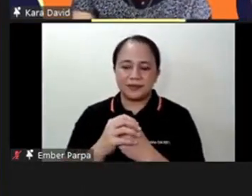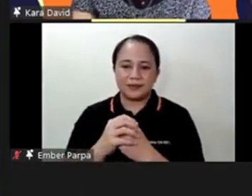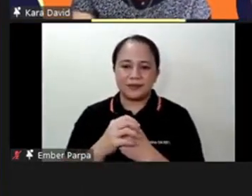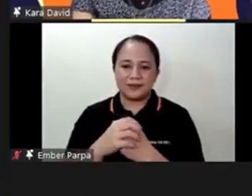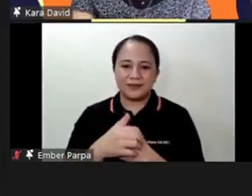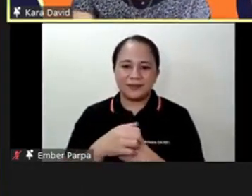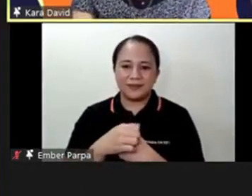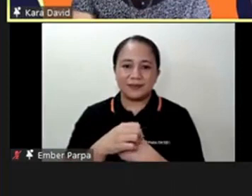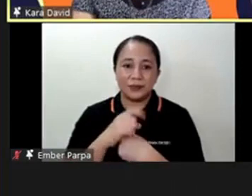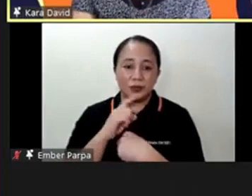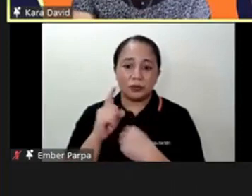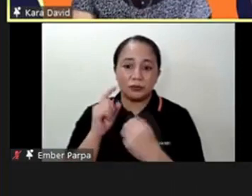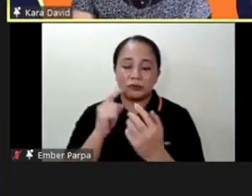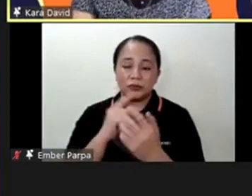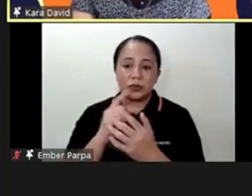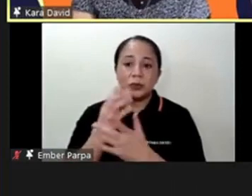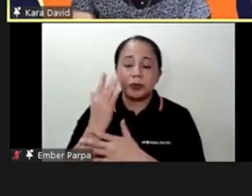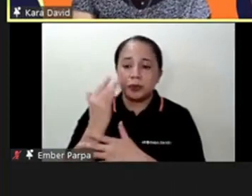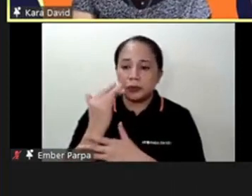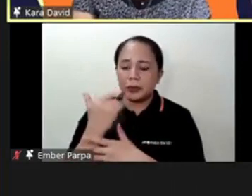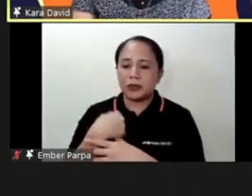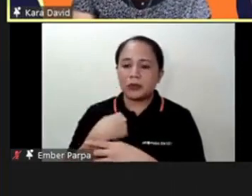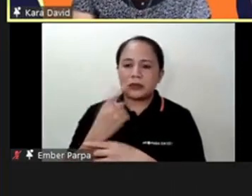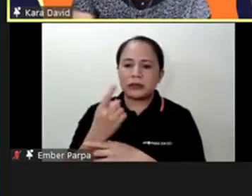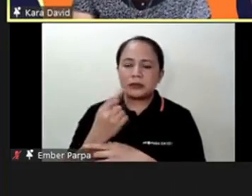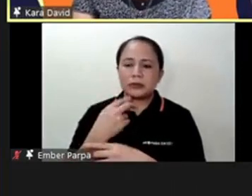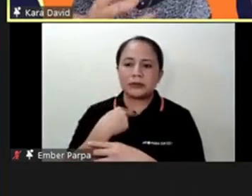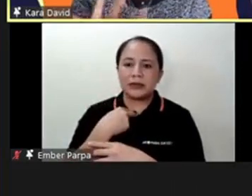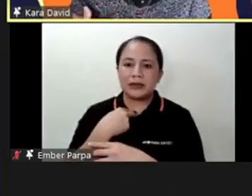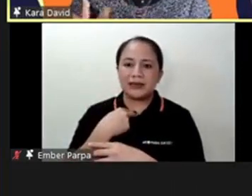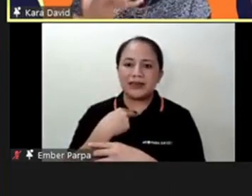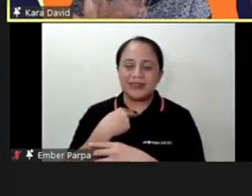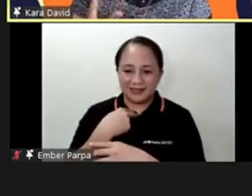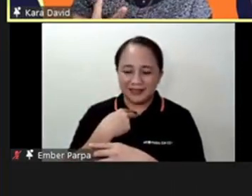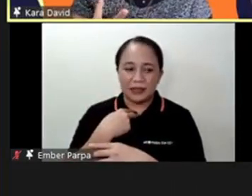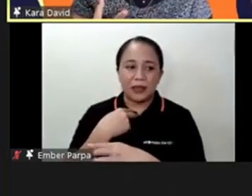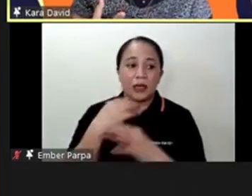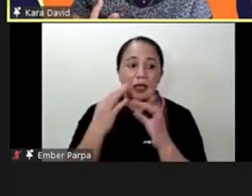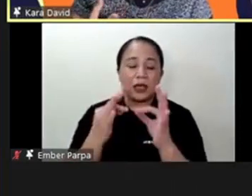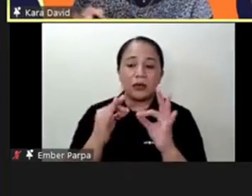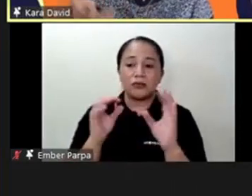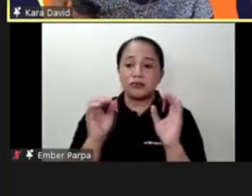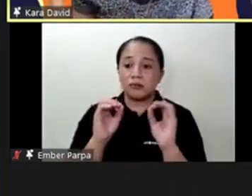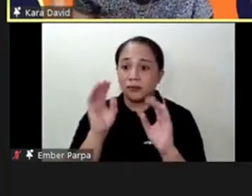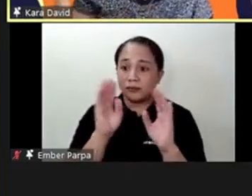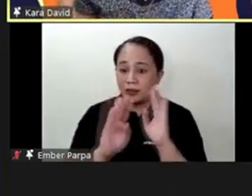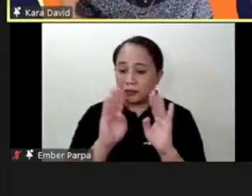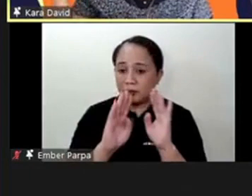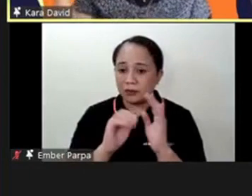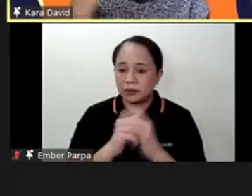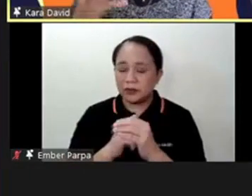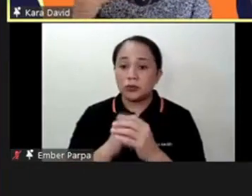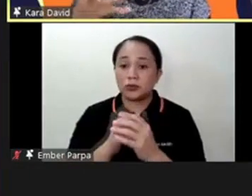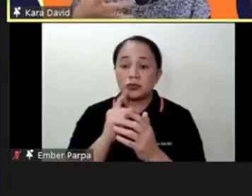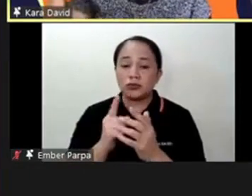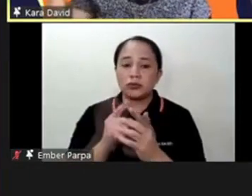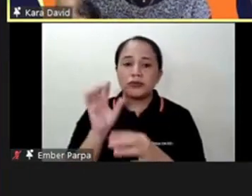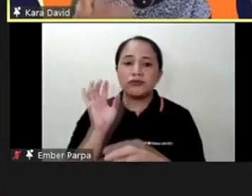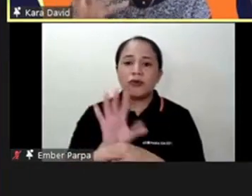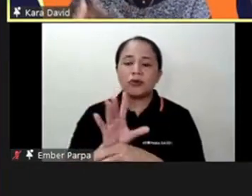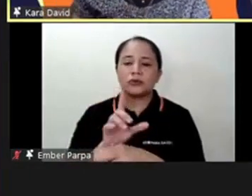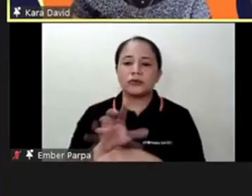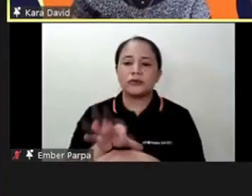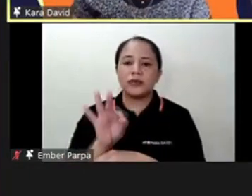In a way, di ba? Kasi Yeah. parang nagigipit ka kapag nagkakaroon ka ng problema, you're actually forced to